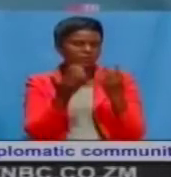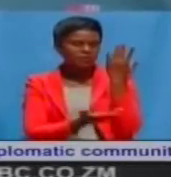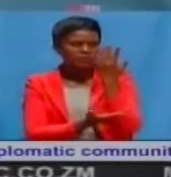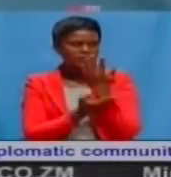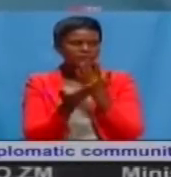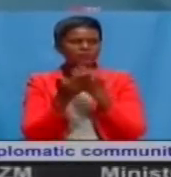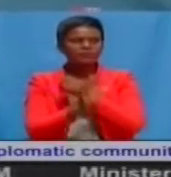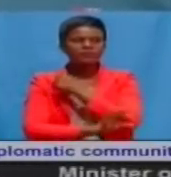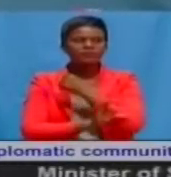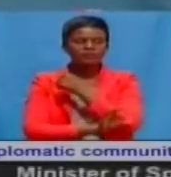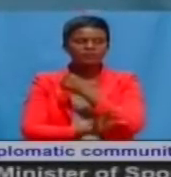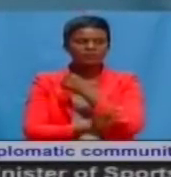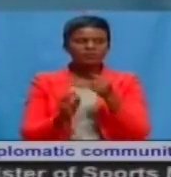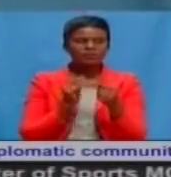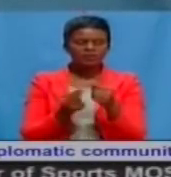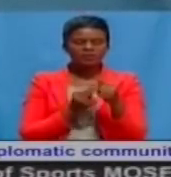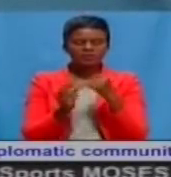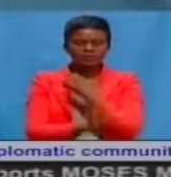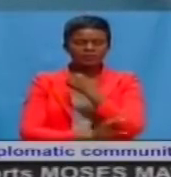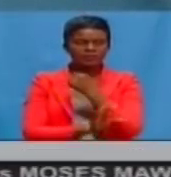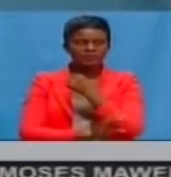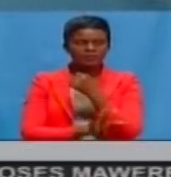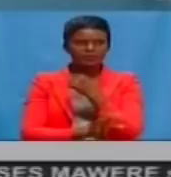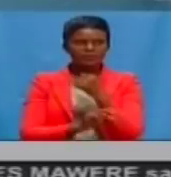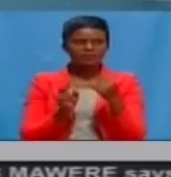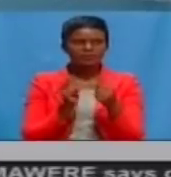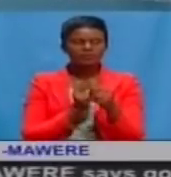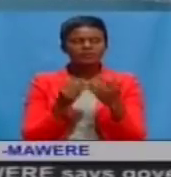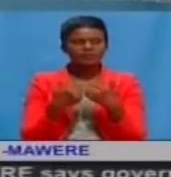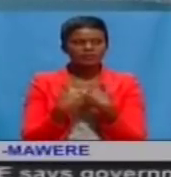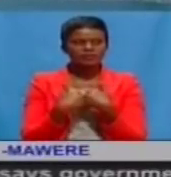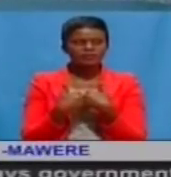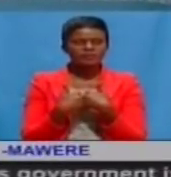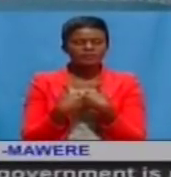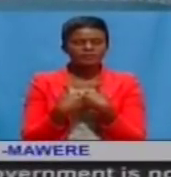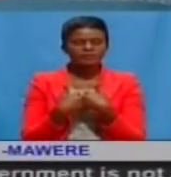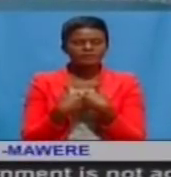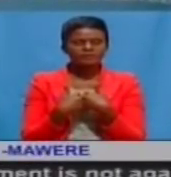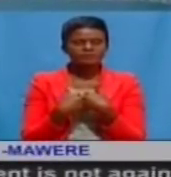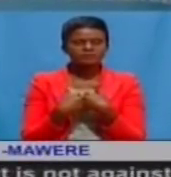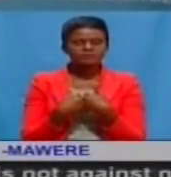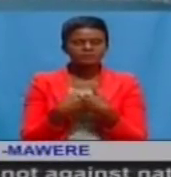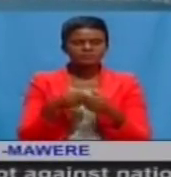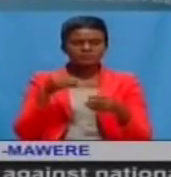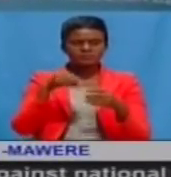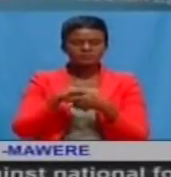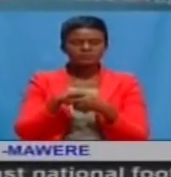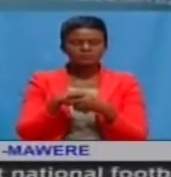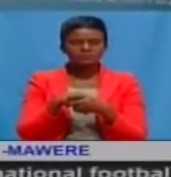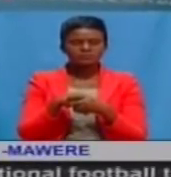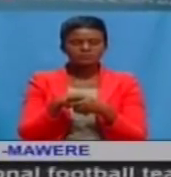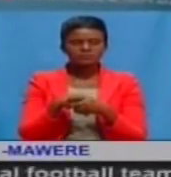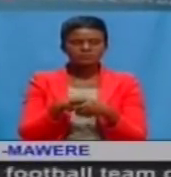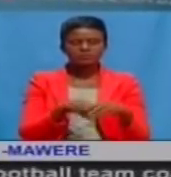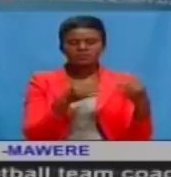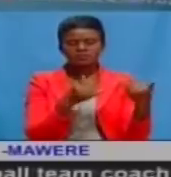ranking. For a country, meaning we are moving at a step ahead in our ranking, meaning as under